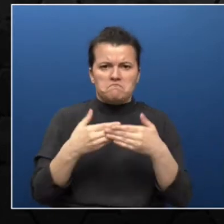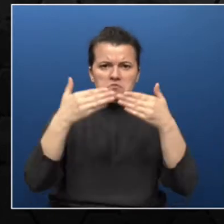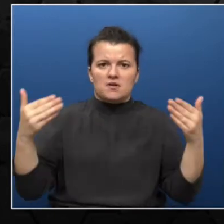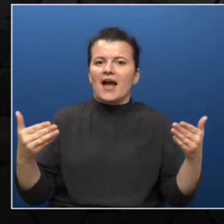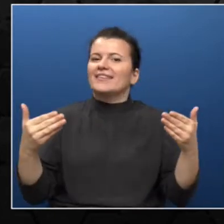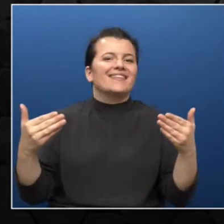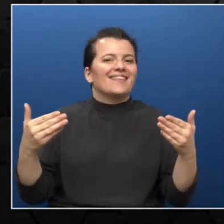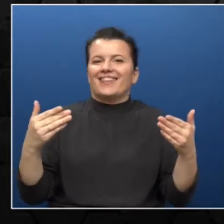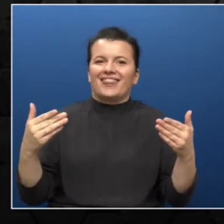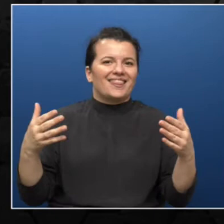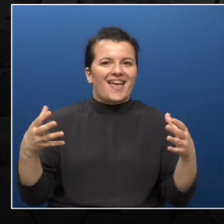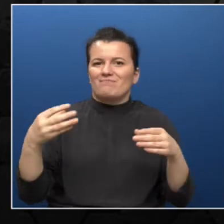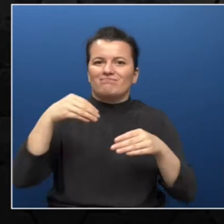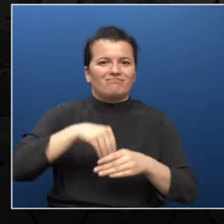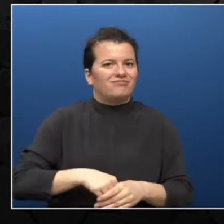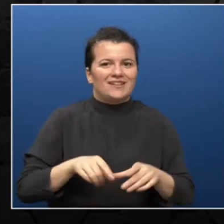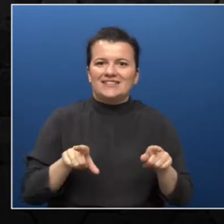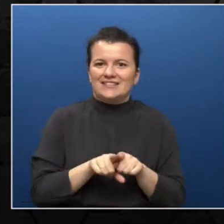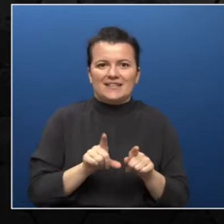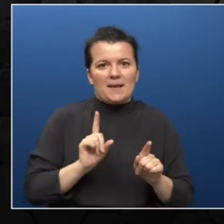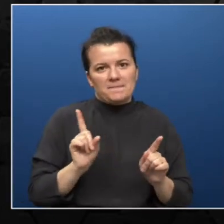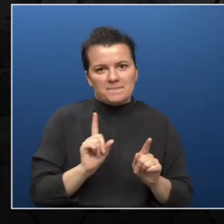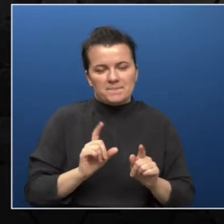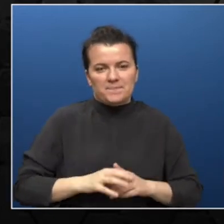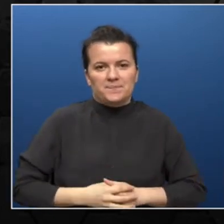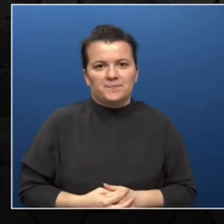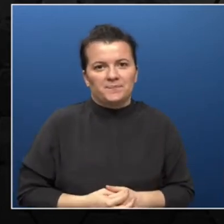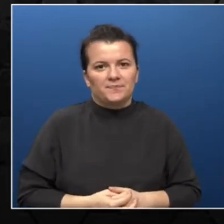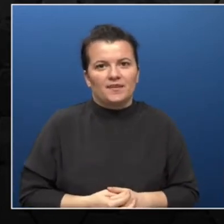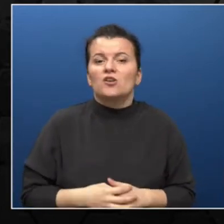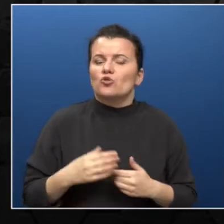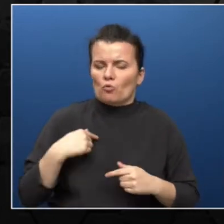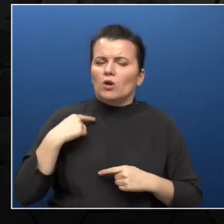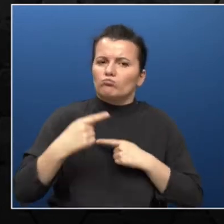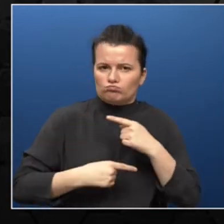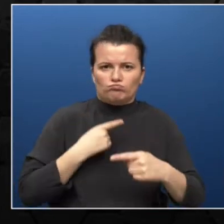would put it out. So this is what we do in a